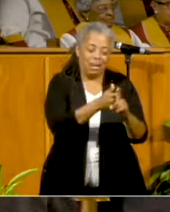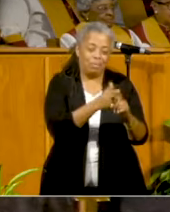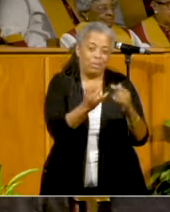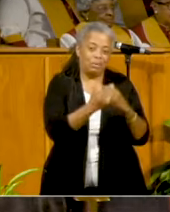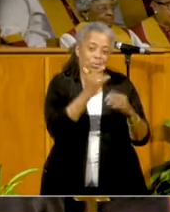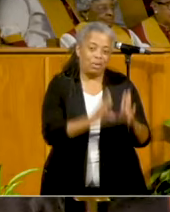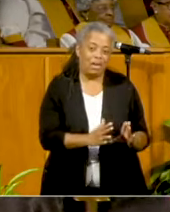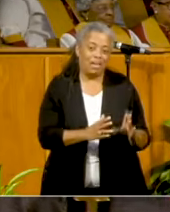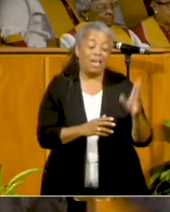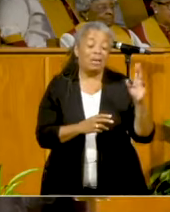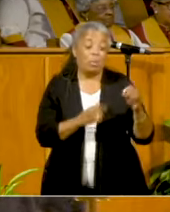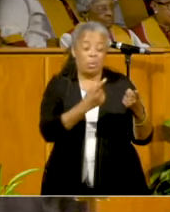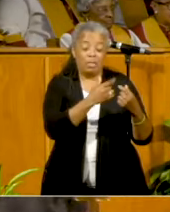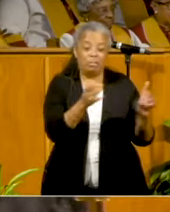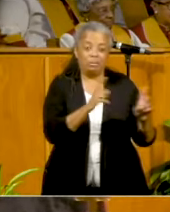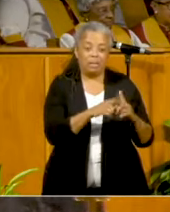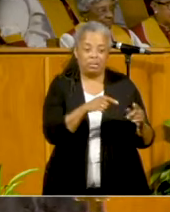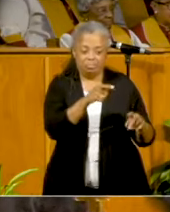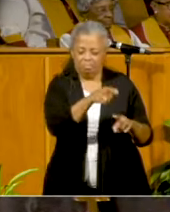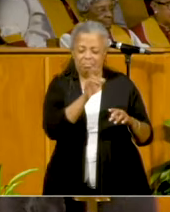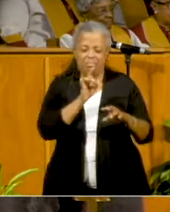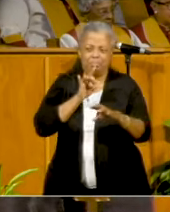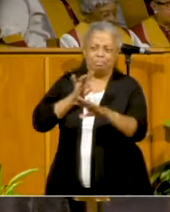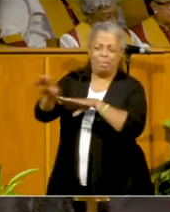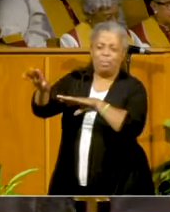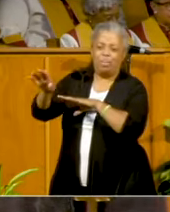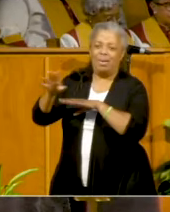and nobody said, he's got to go.